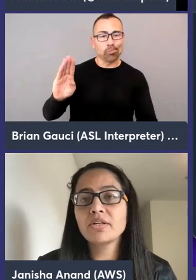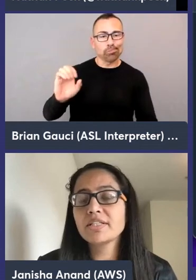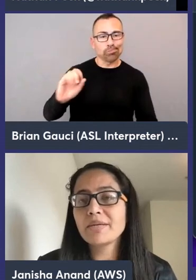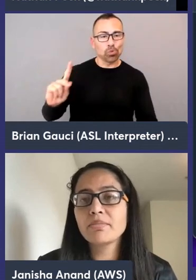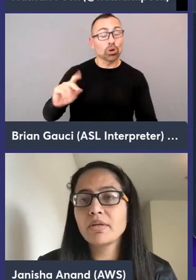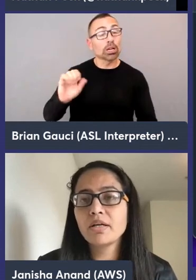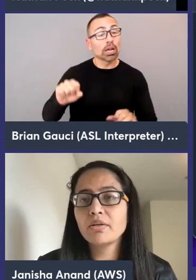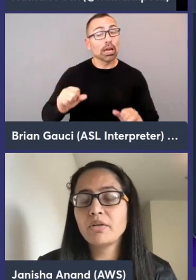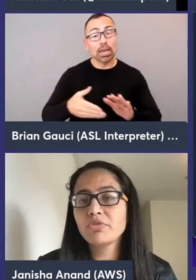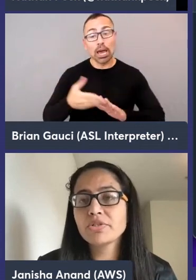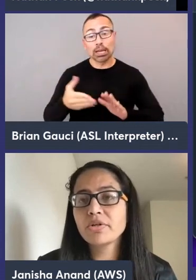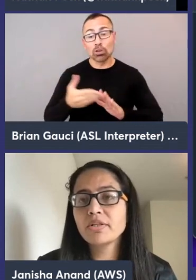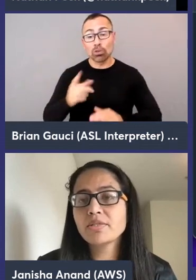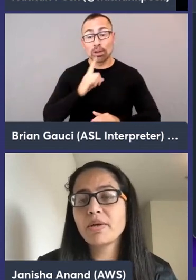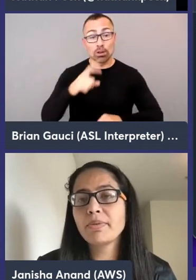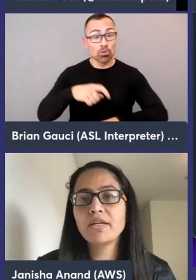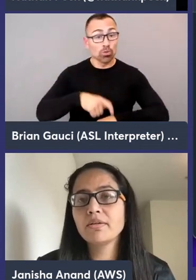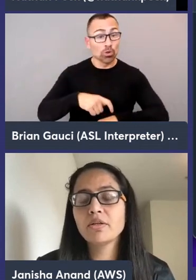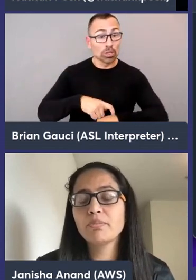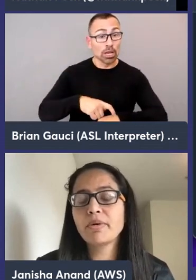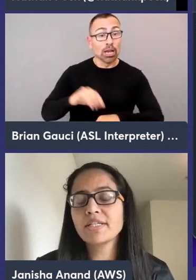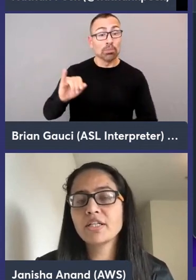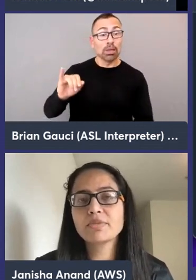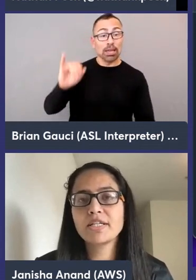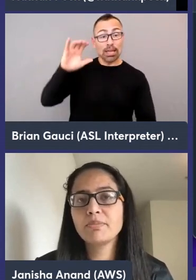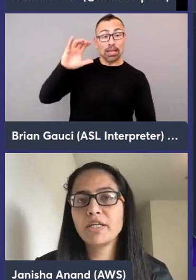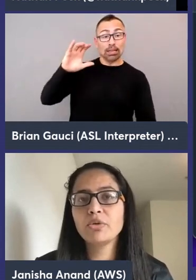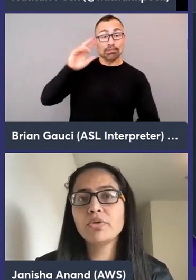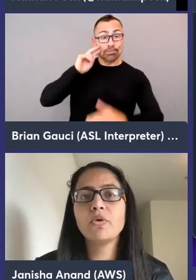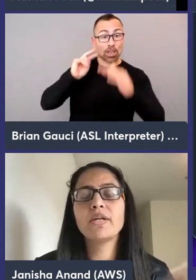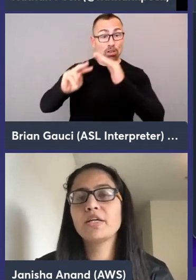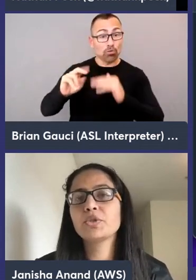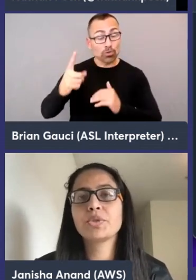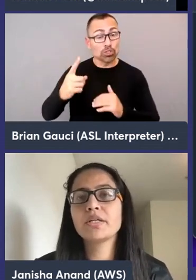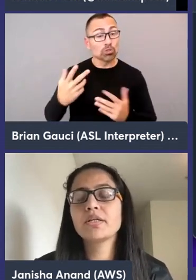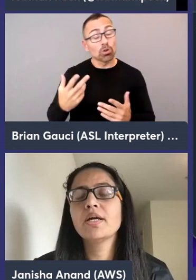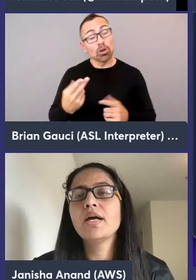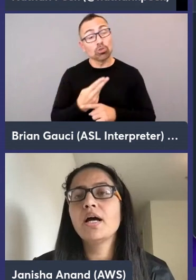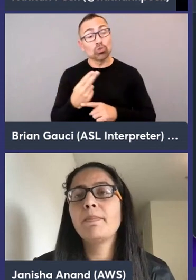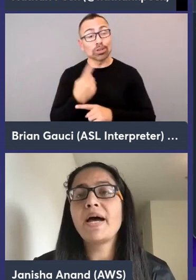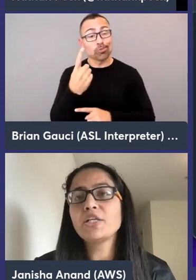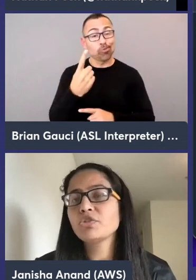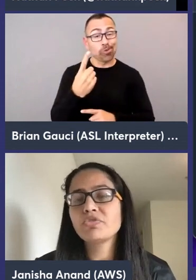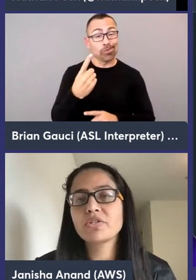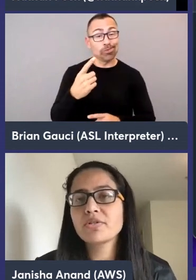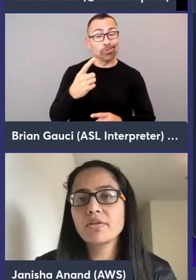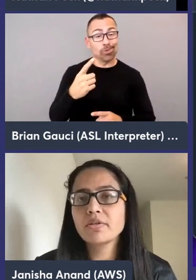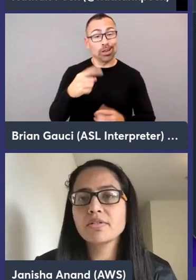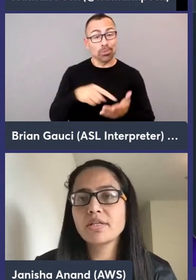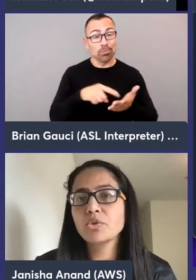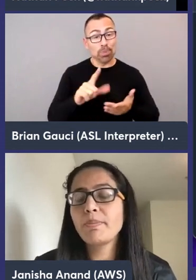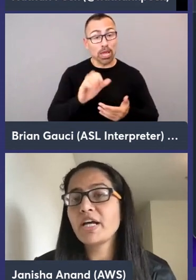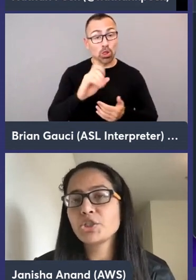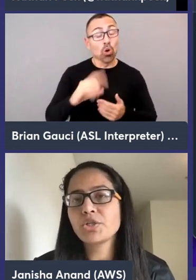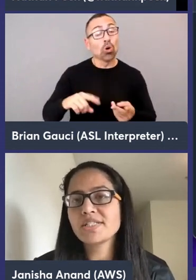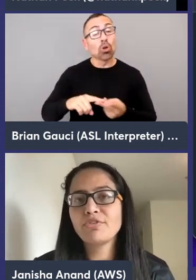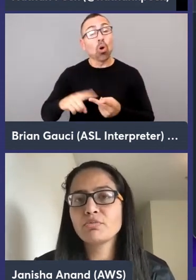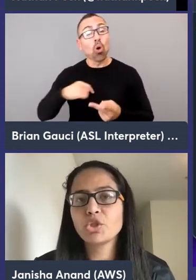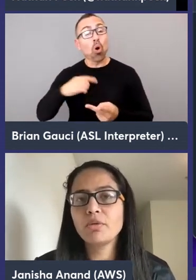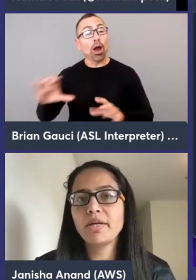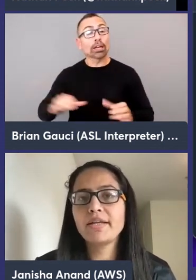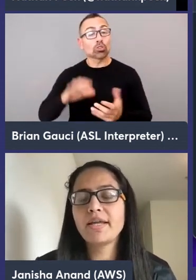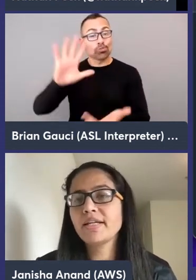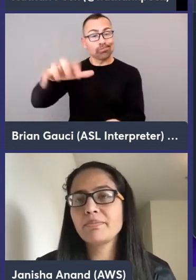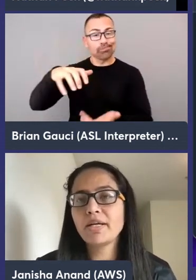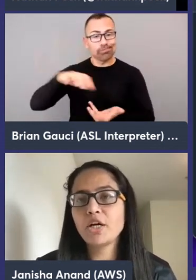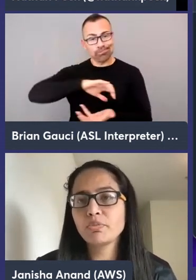a real-time inference on this by passing it a single payload, or I could run a batch inference on this and do a batch transform